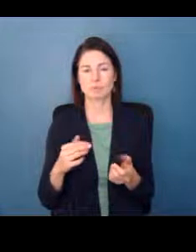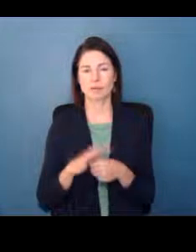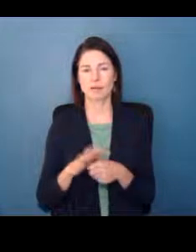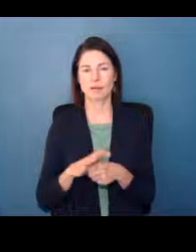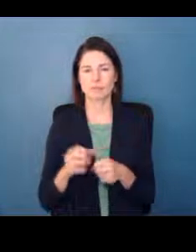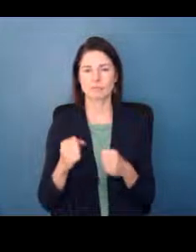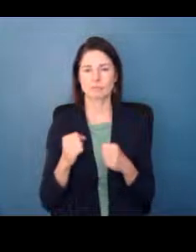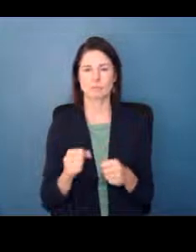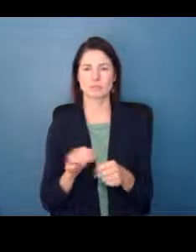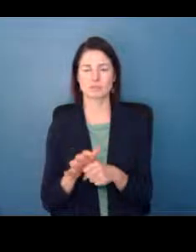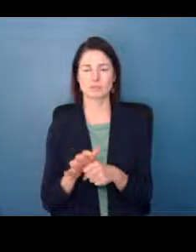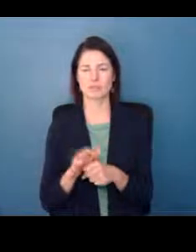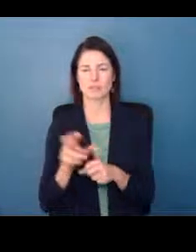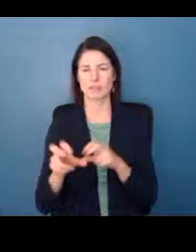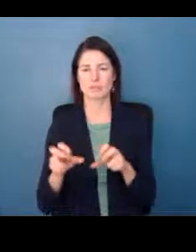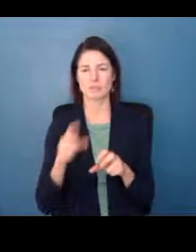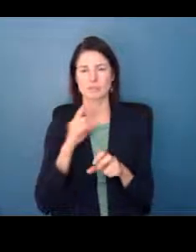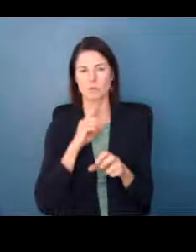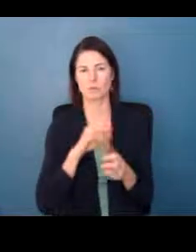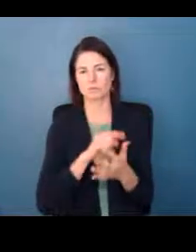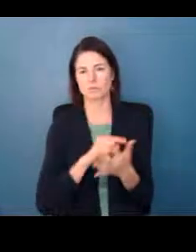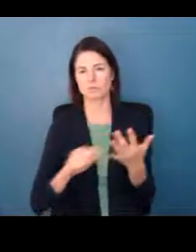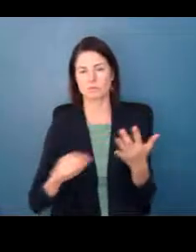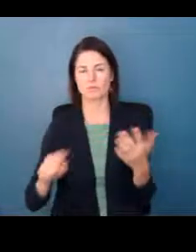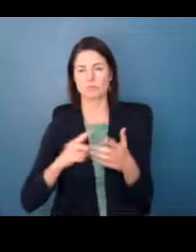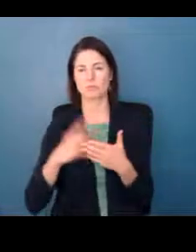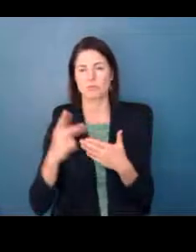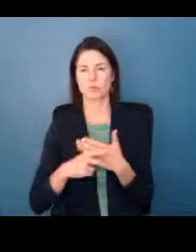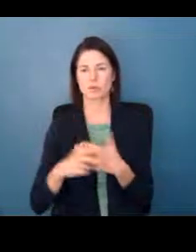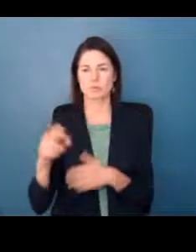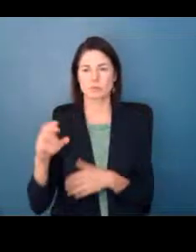investments across kind of the portfolio of programs that CAPTI